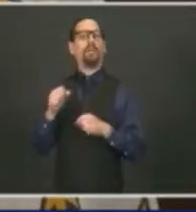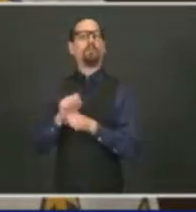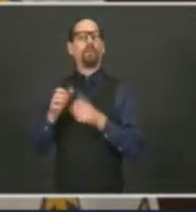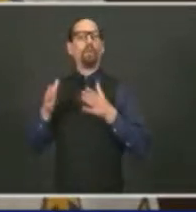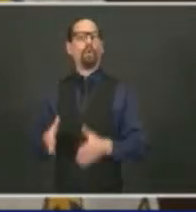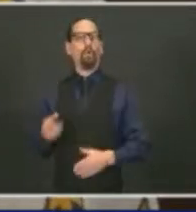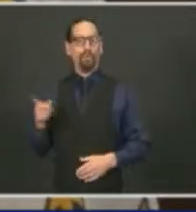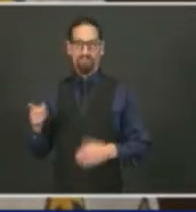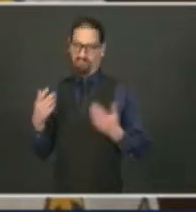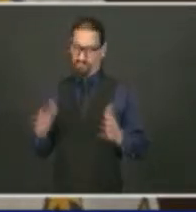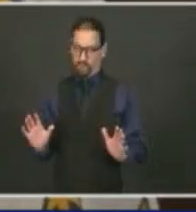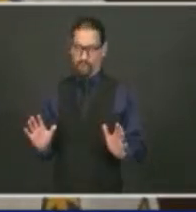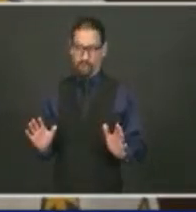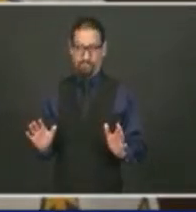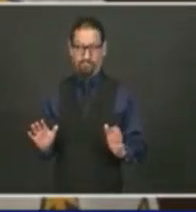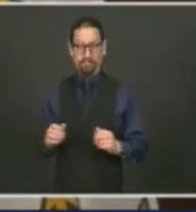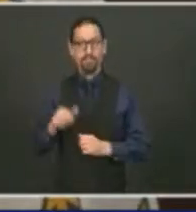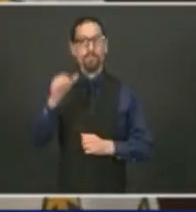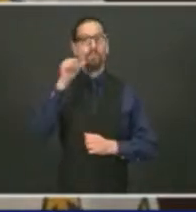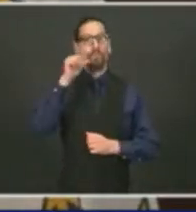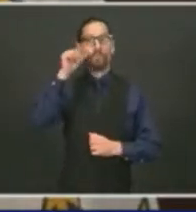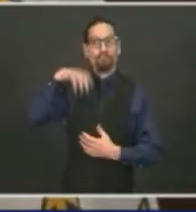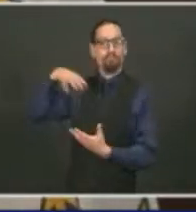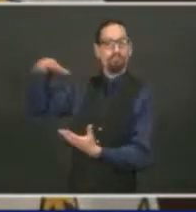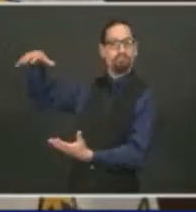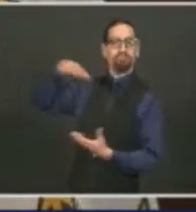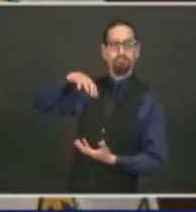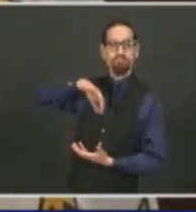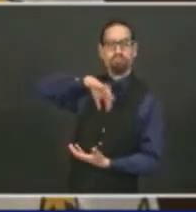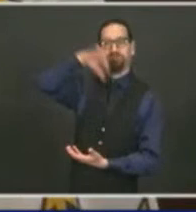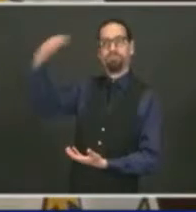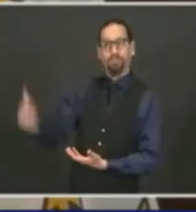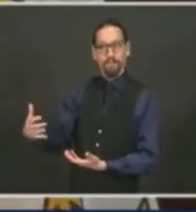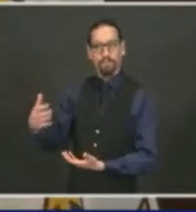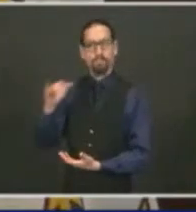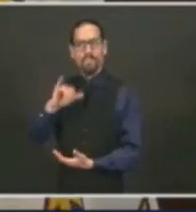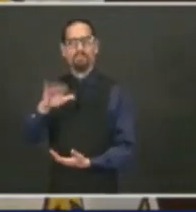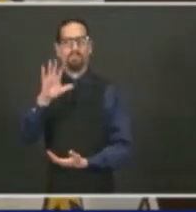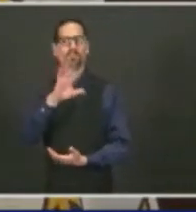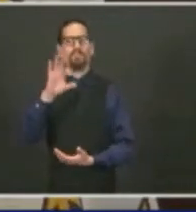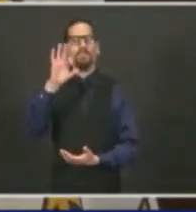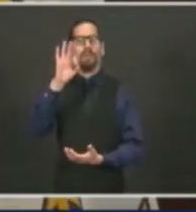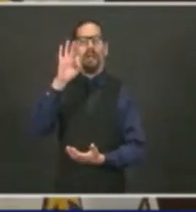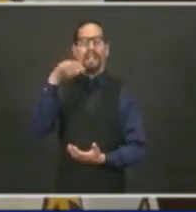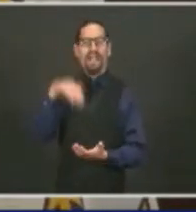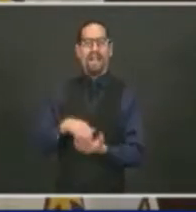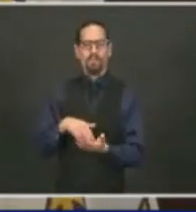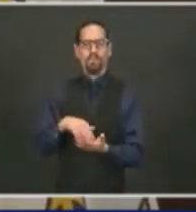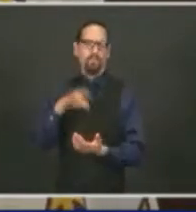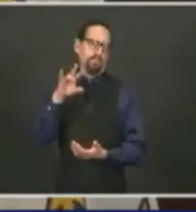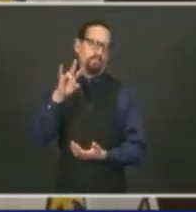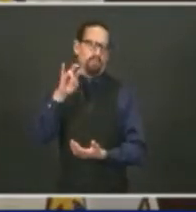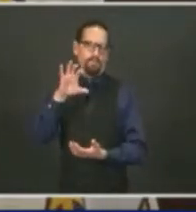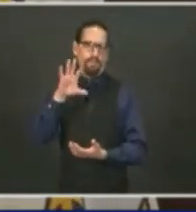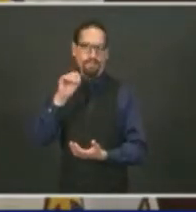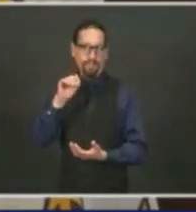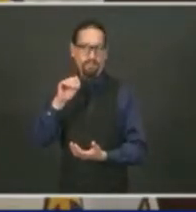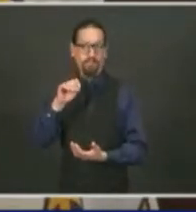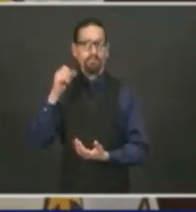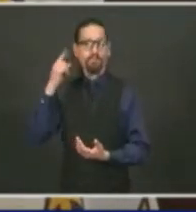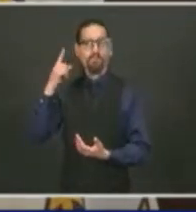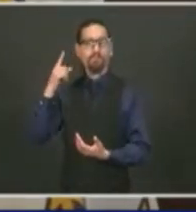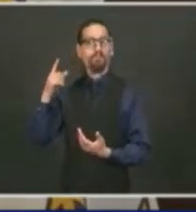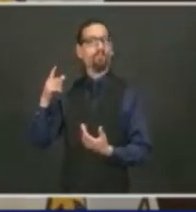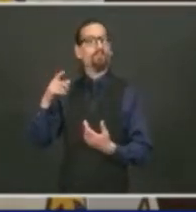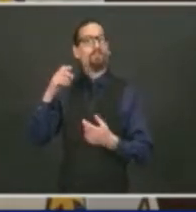our shipments yesterday, which accounted for half of the 9,750 doses we received this week, were not affected by the storm. I think that's an important